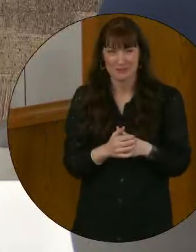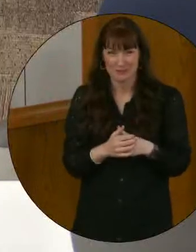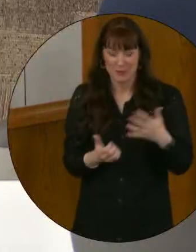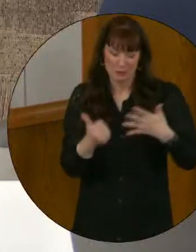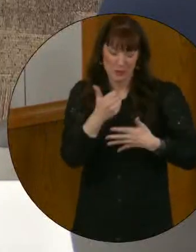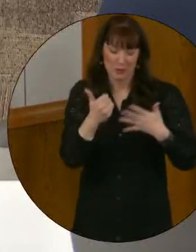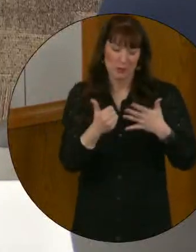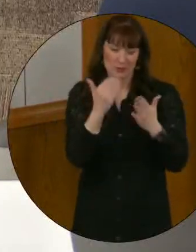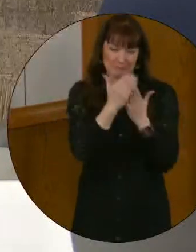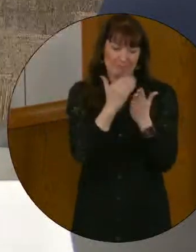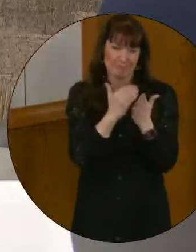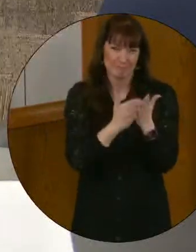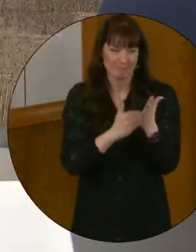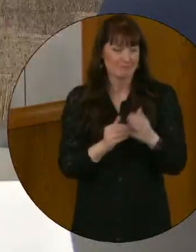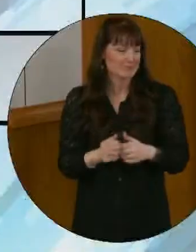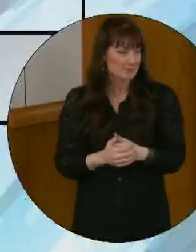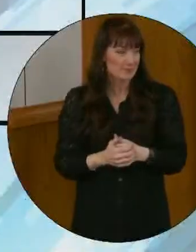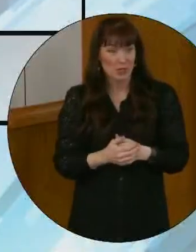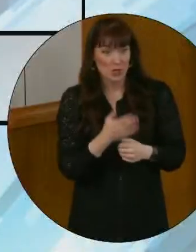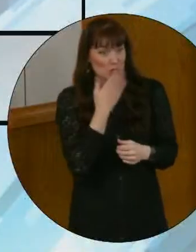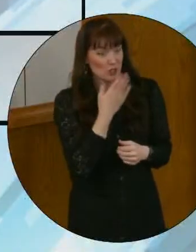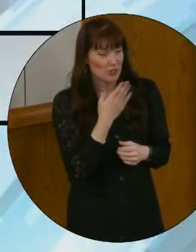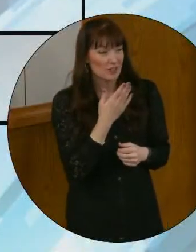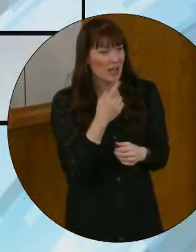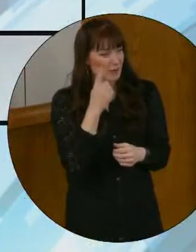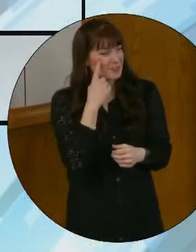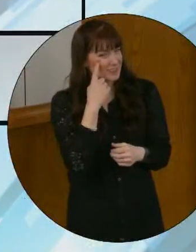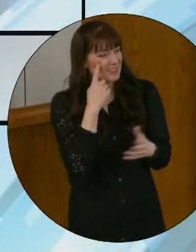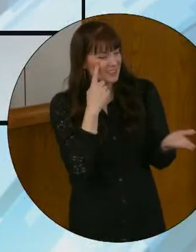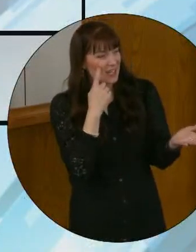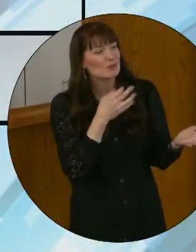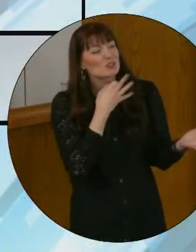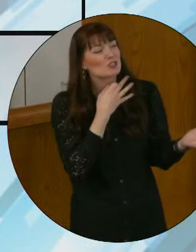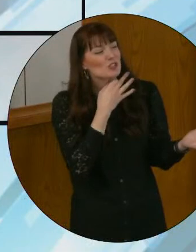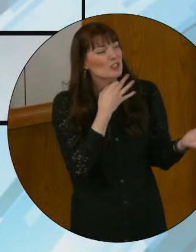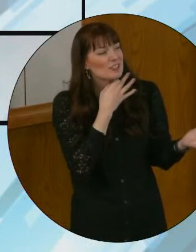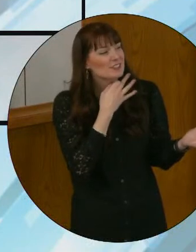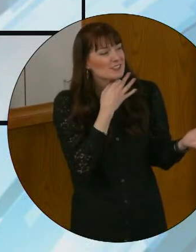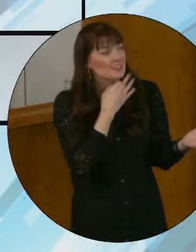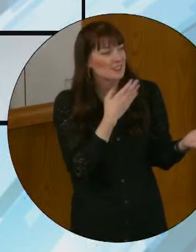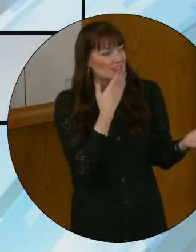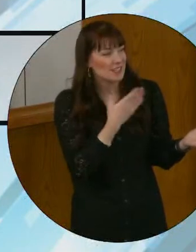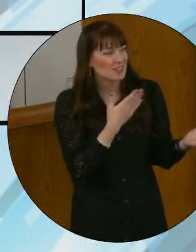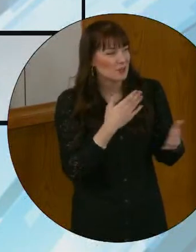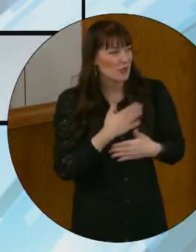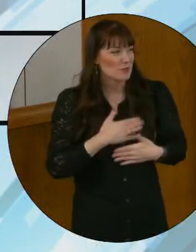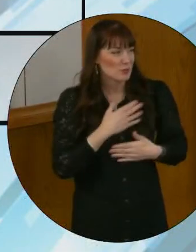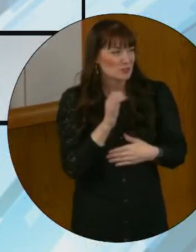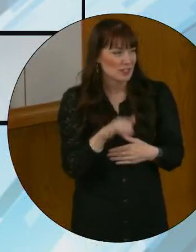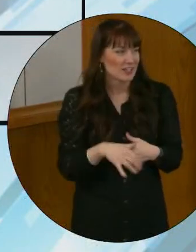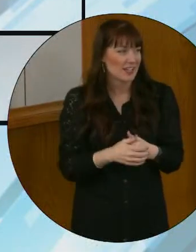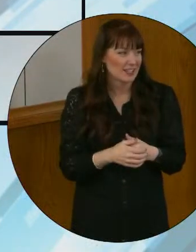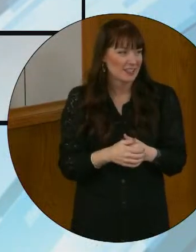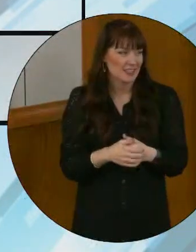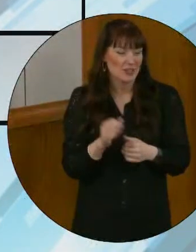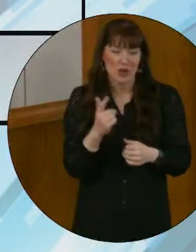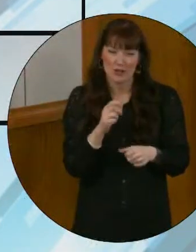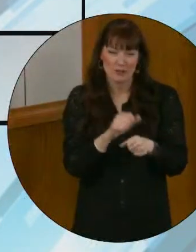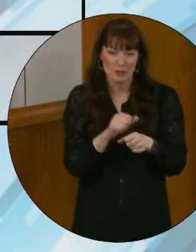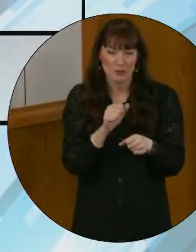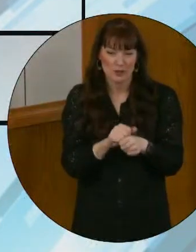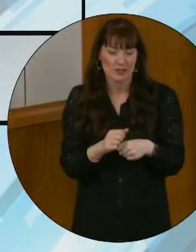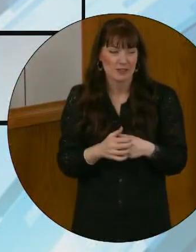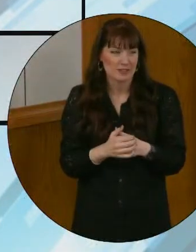priorities. Great, that's exactly what I was curious about. Thank you, I appreciate it, and I appreciate all your hard work. I